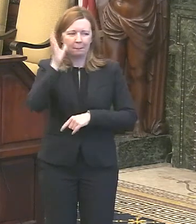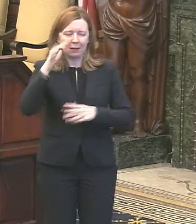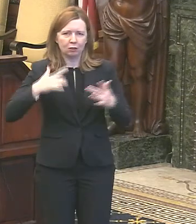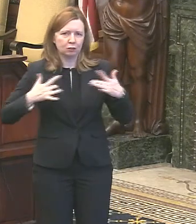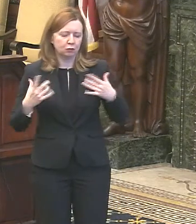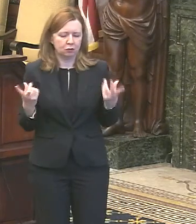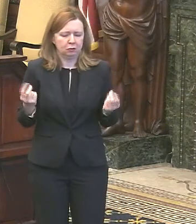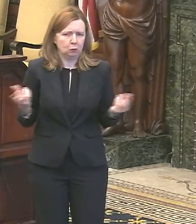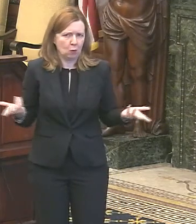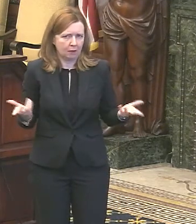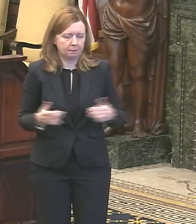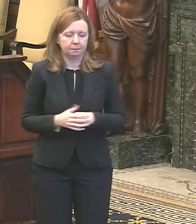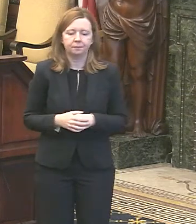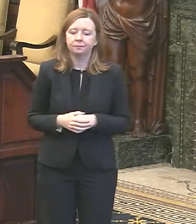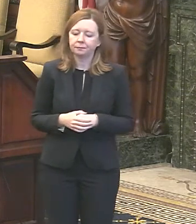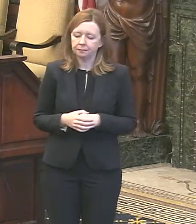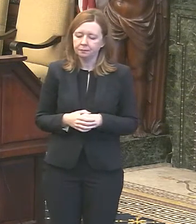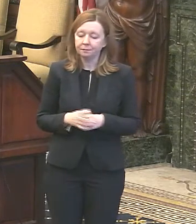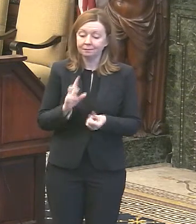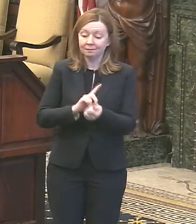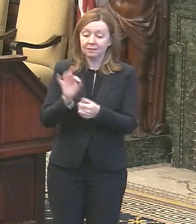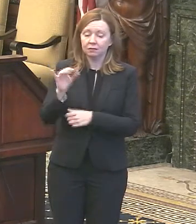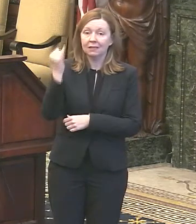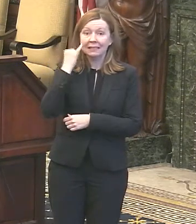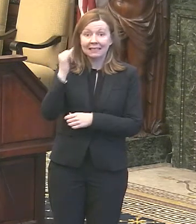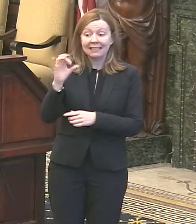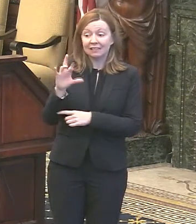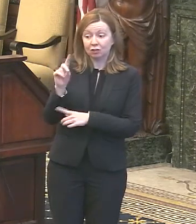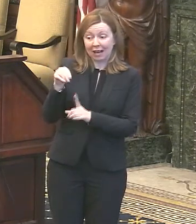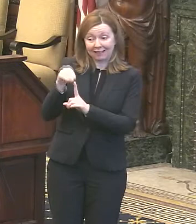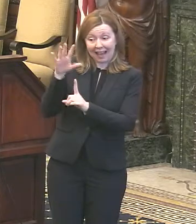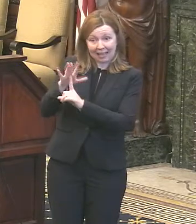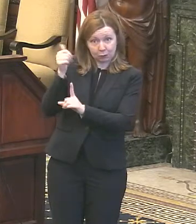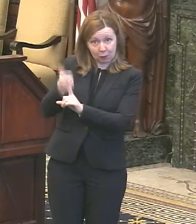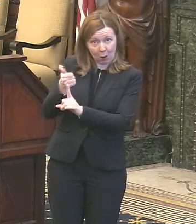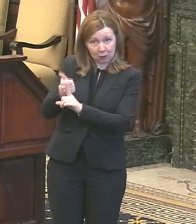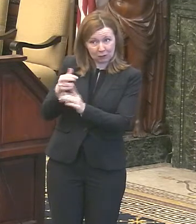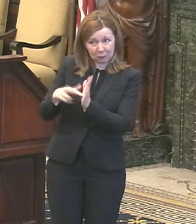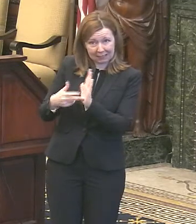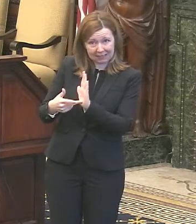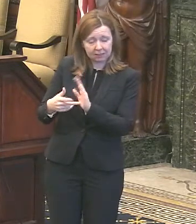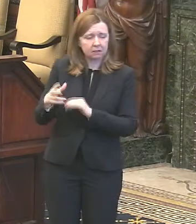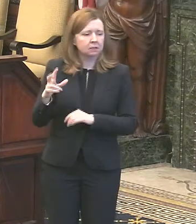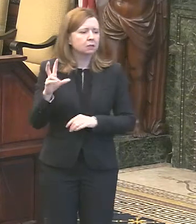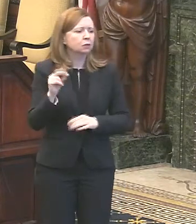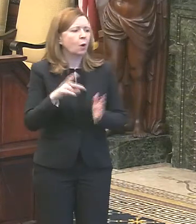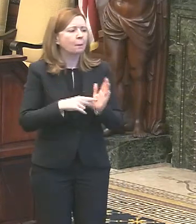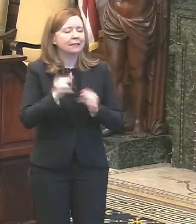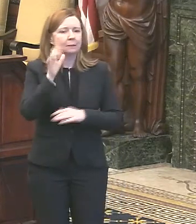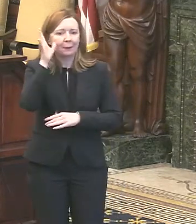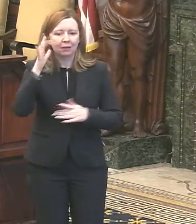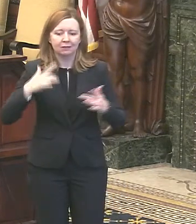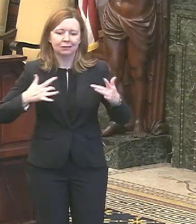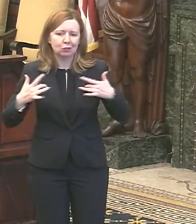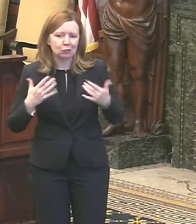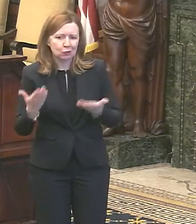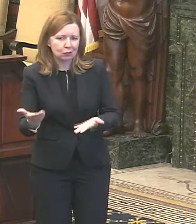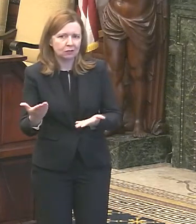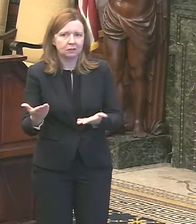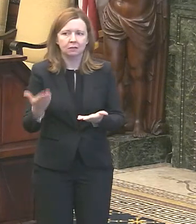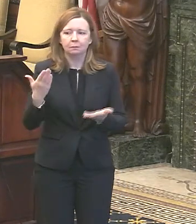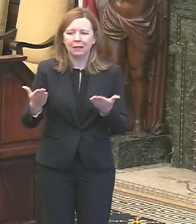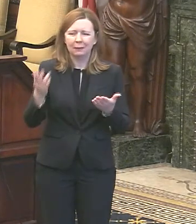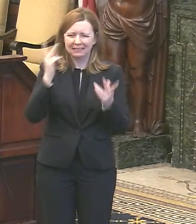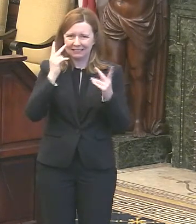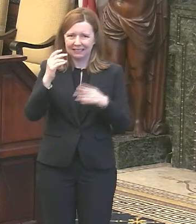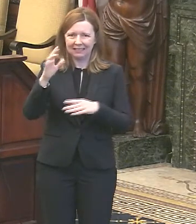What should they do? I mean, if a child has been exposed? No, they're concerned. The child seems achy, they seem